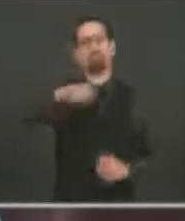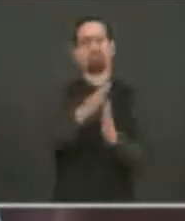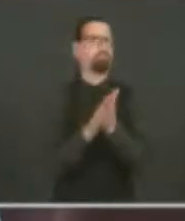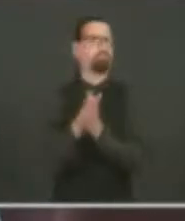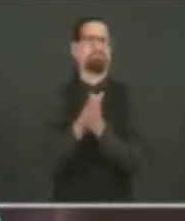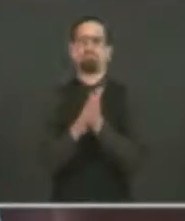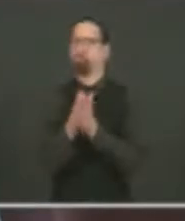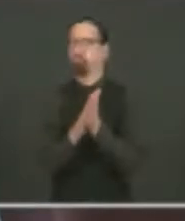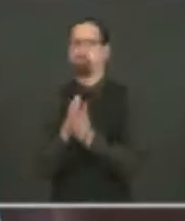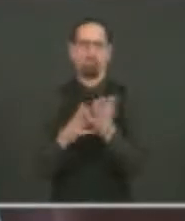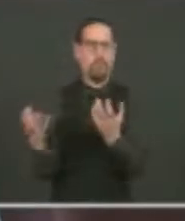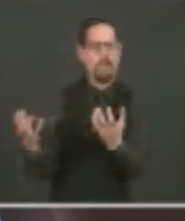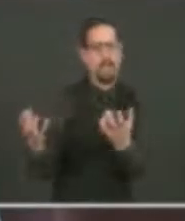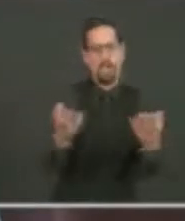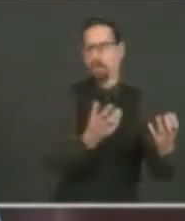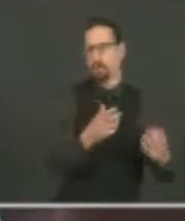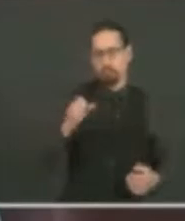interest.